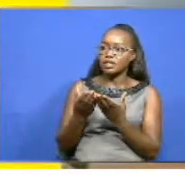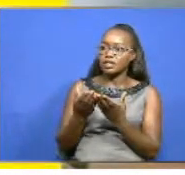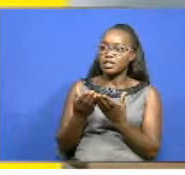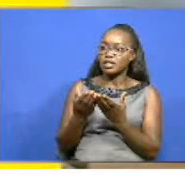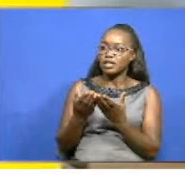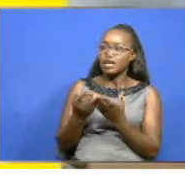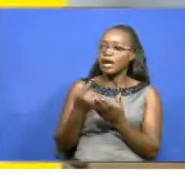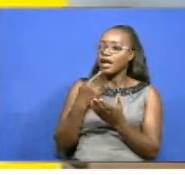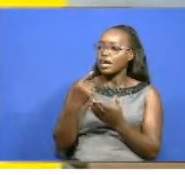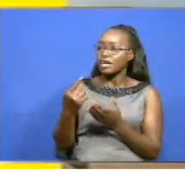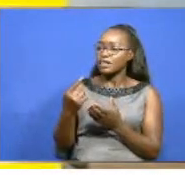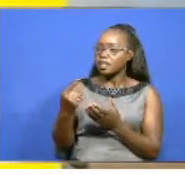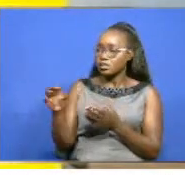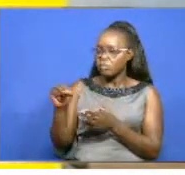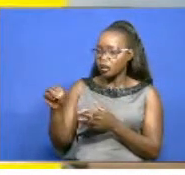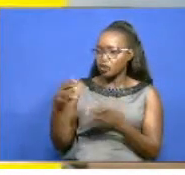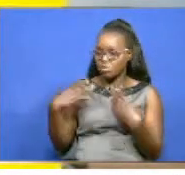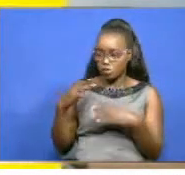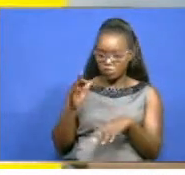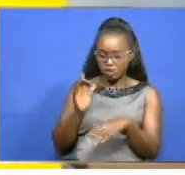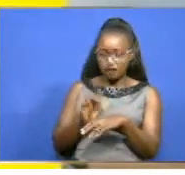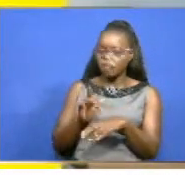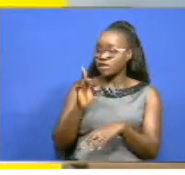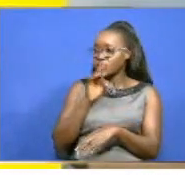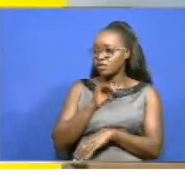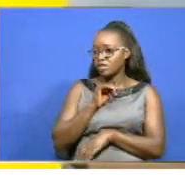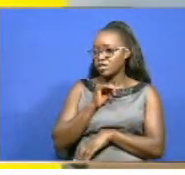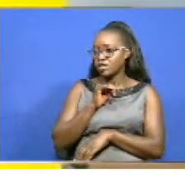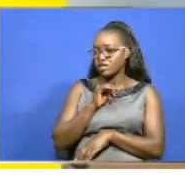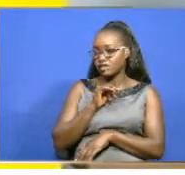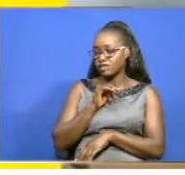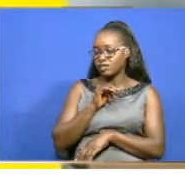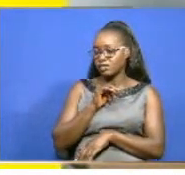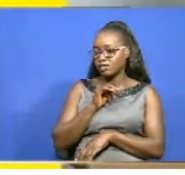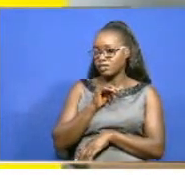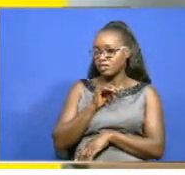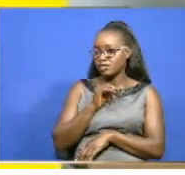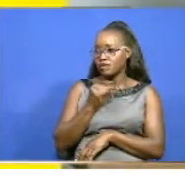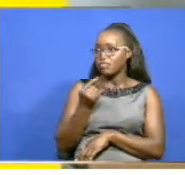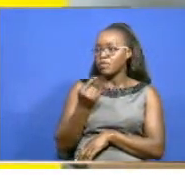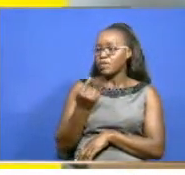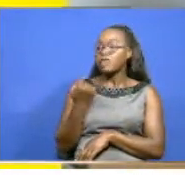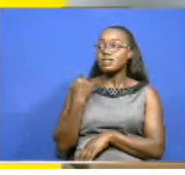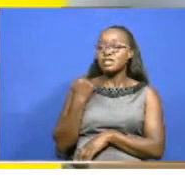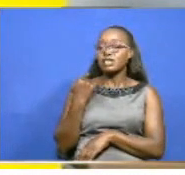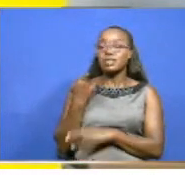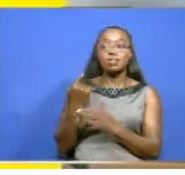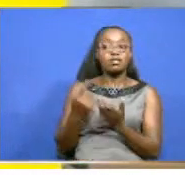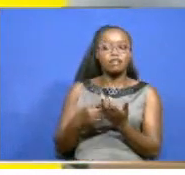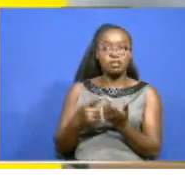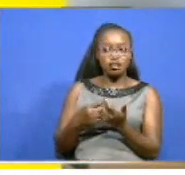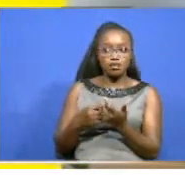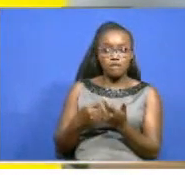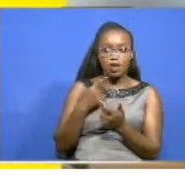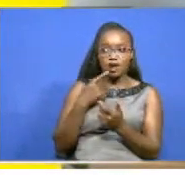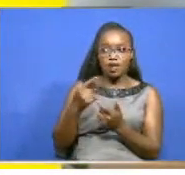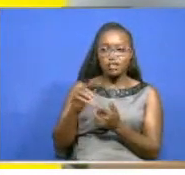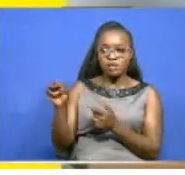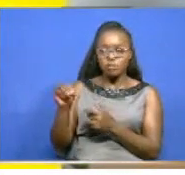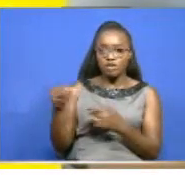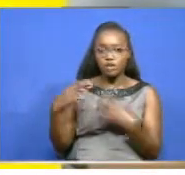100 million people were infected of the latest data. As by yesterday's data, about 100 million,